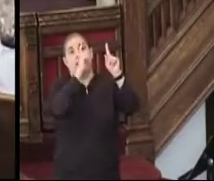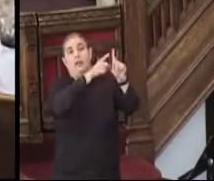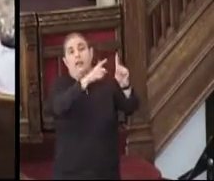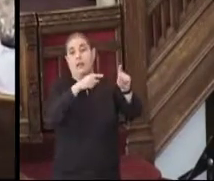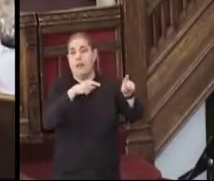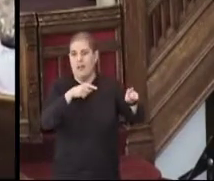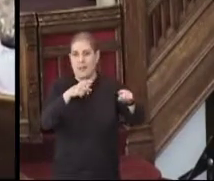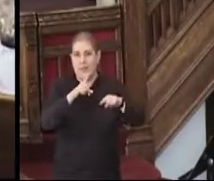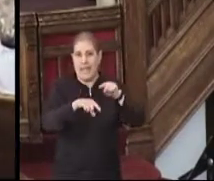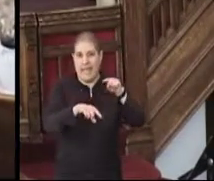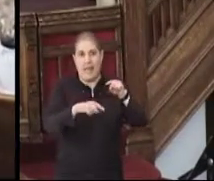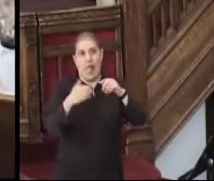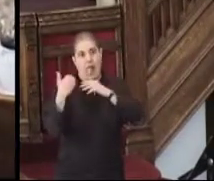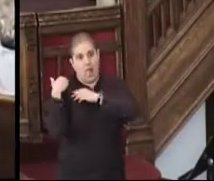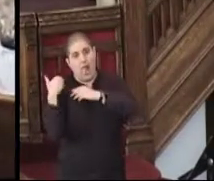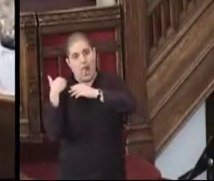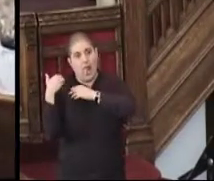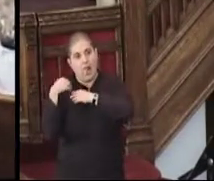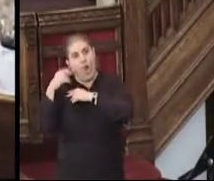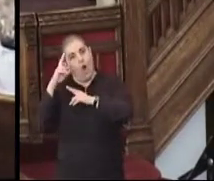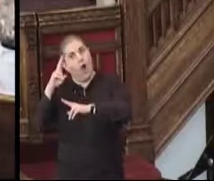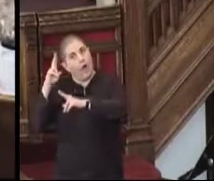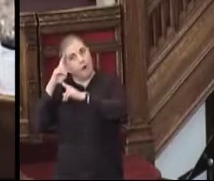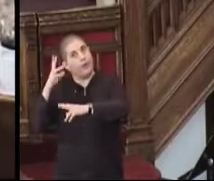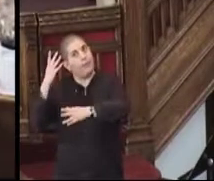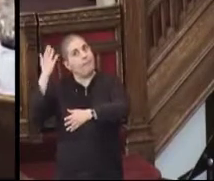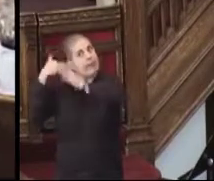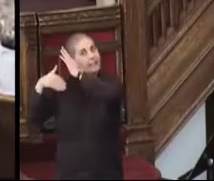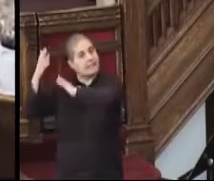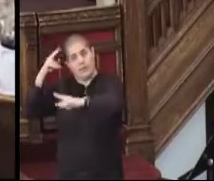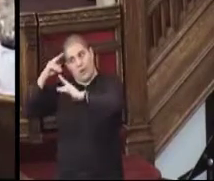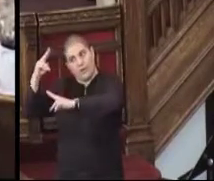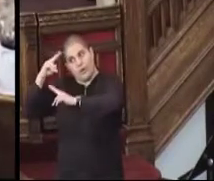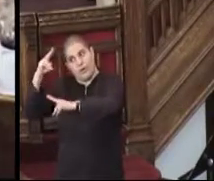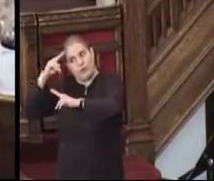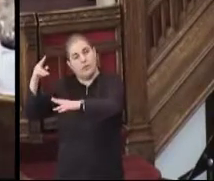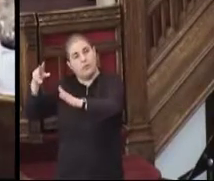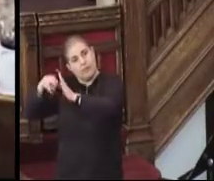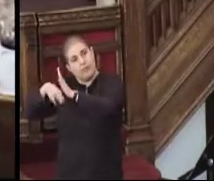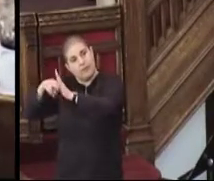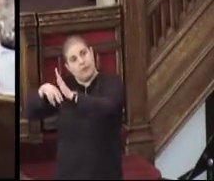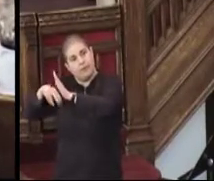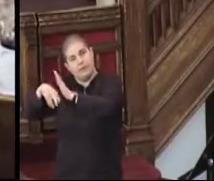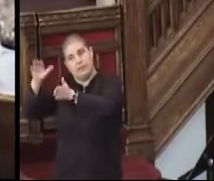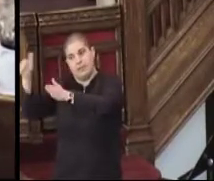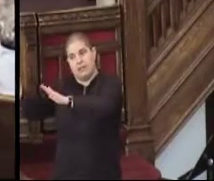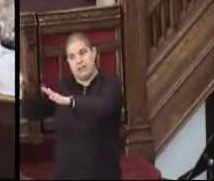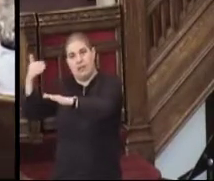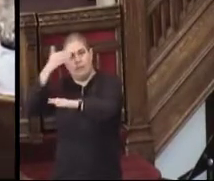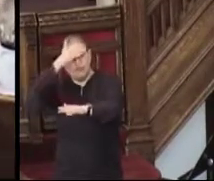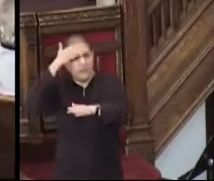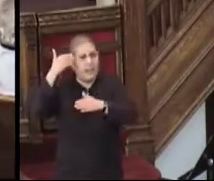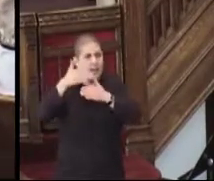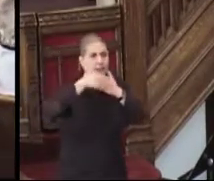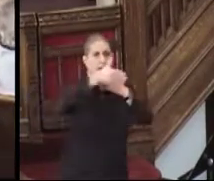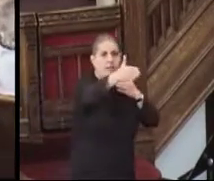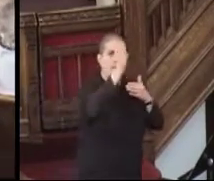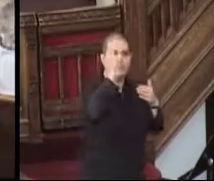so obligated to honor the past, to bury what's dead, that we forget our